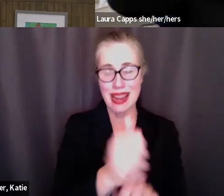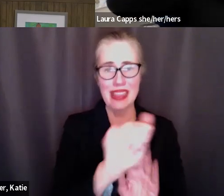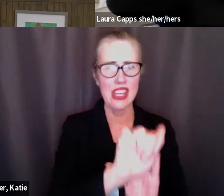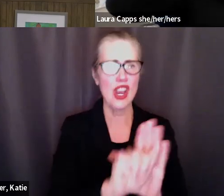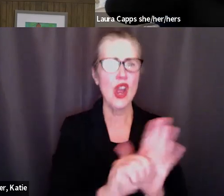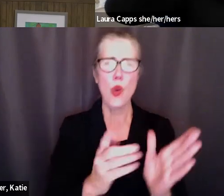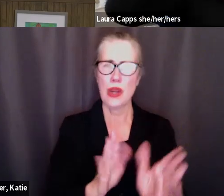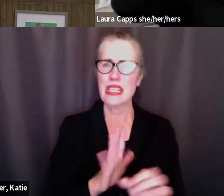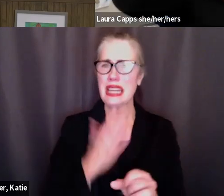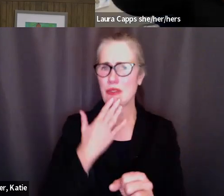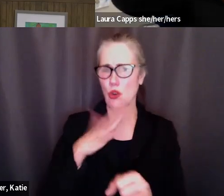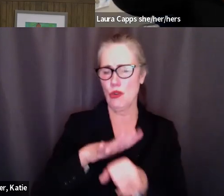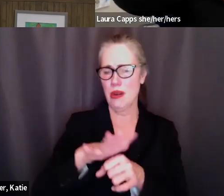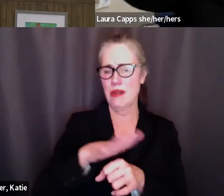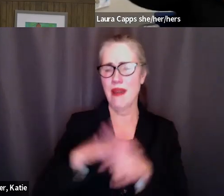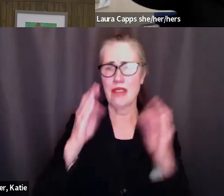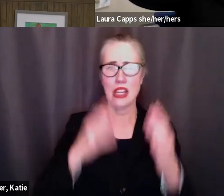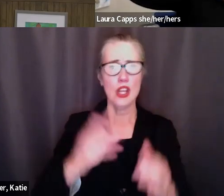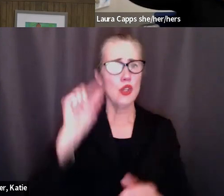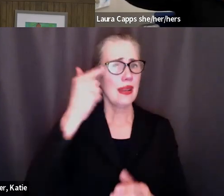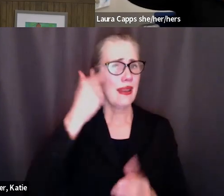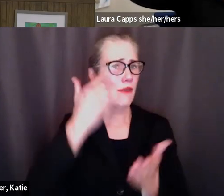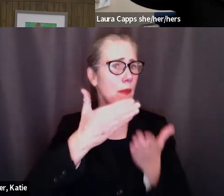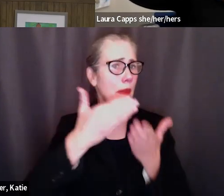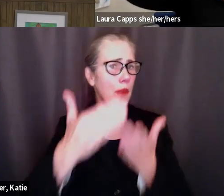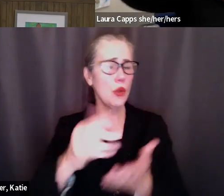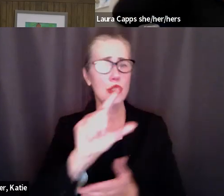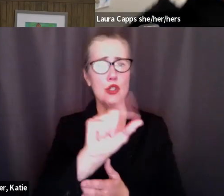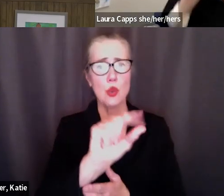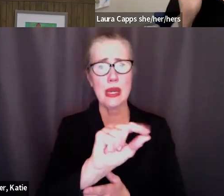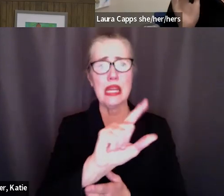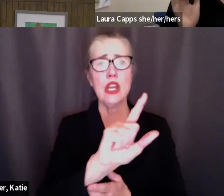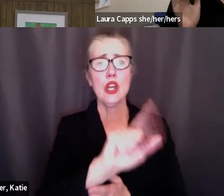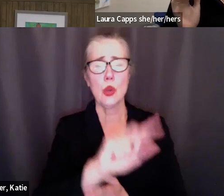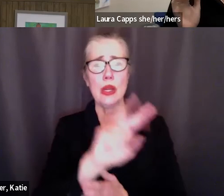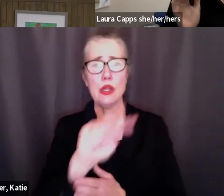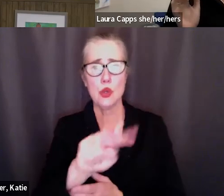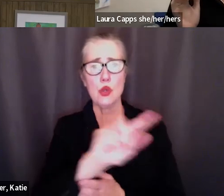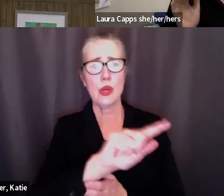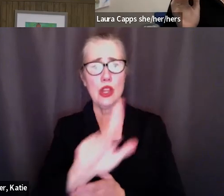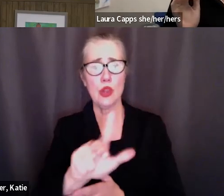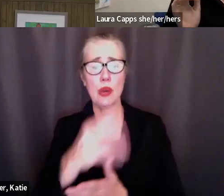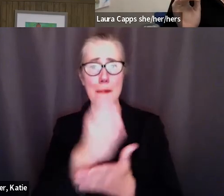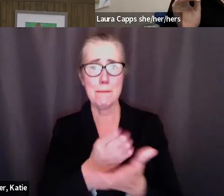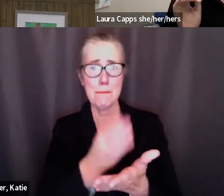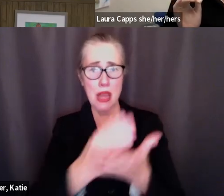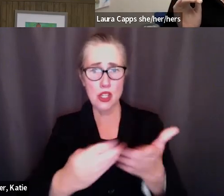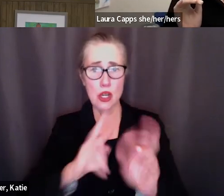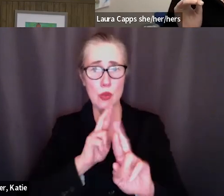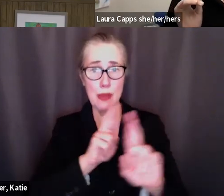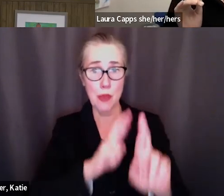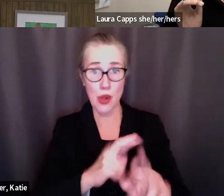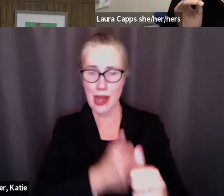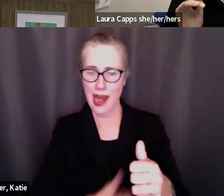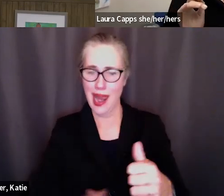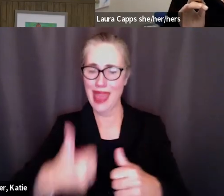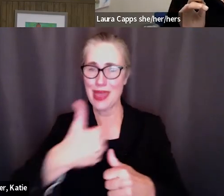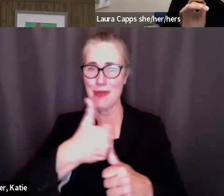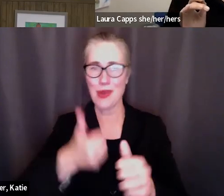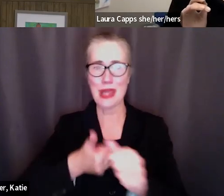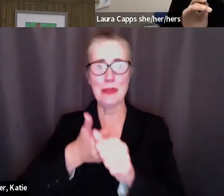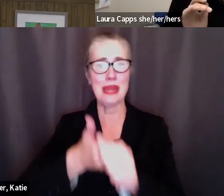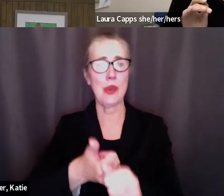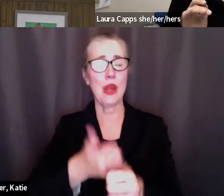attention to both the governor's proposed 2022-2023 budget report and also to the most important update which is the